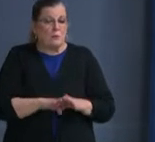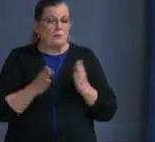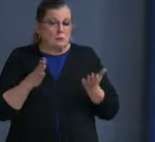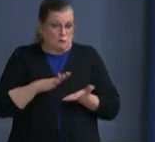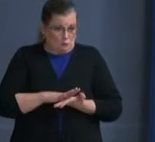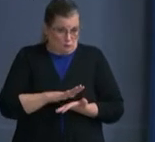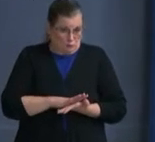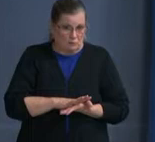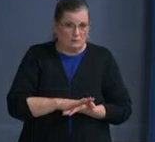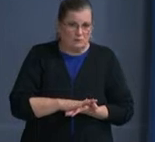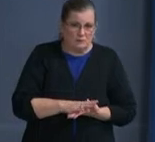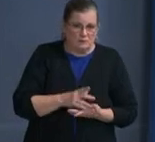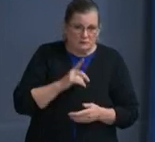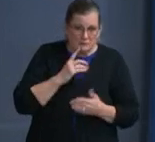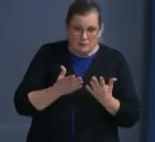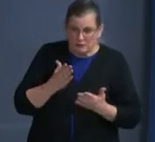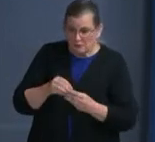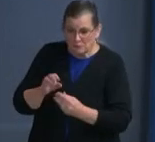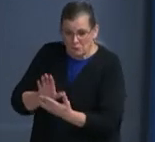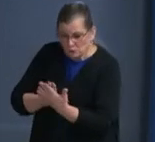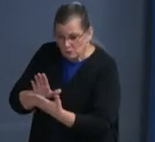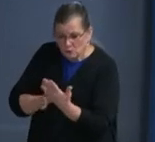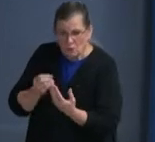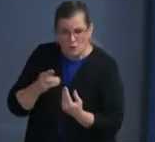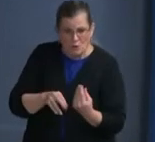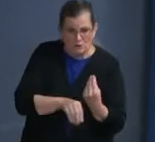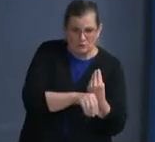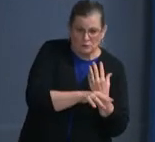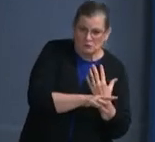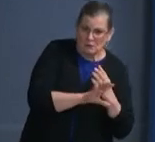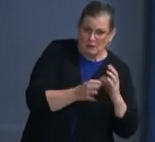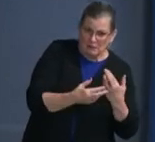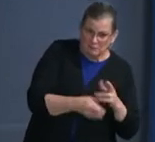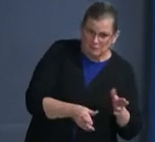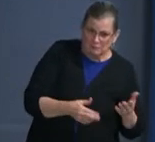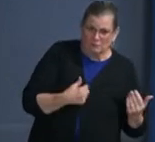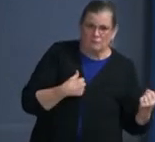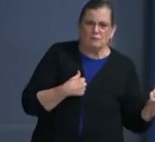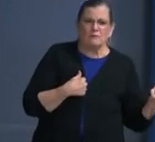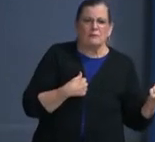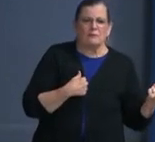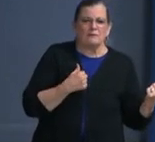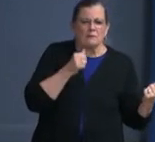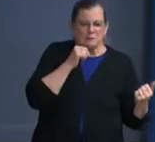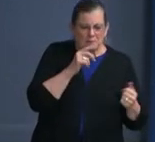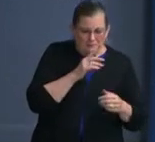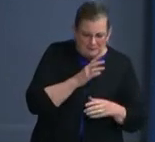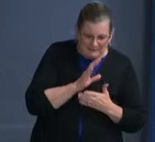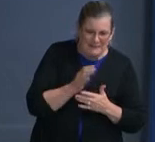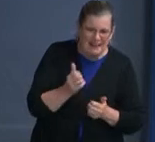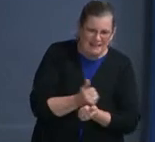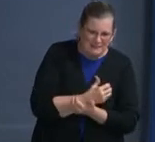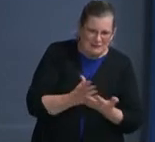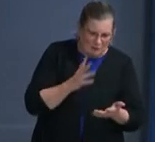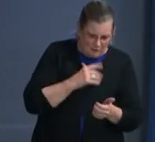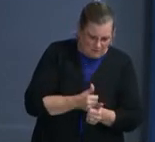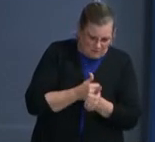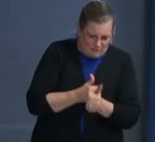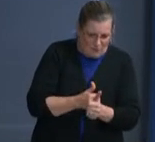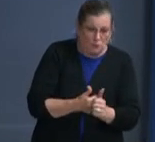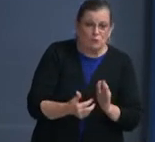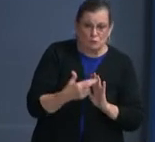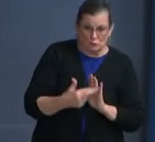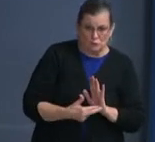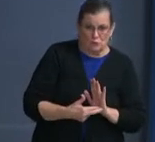be in-person learning or our care classrooms. We believe that we have done the due diligence with health and safety, and